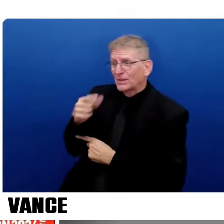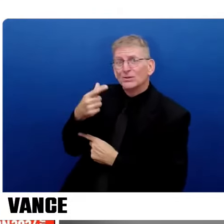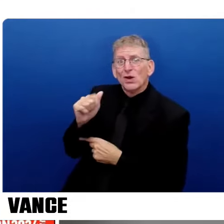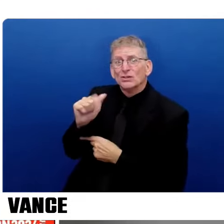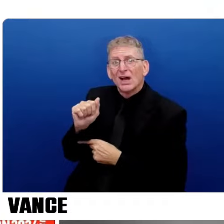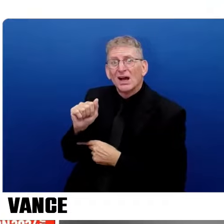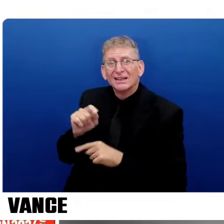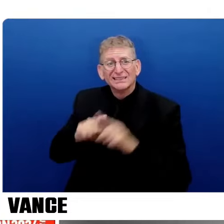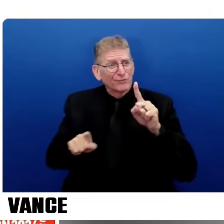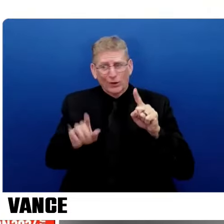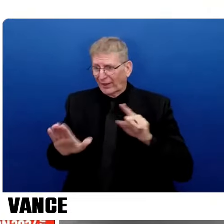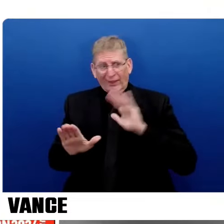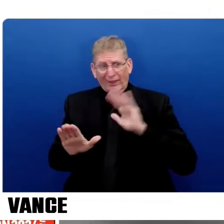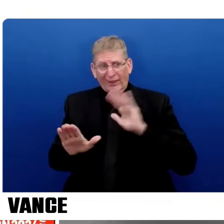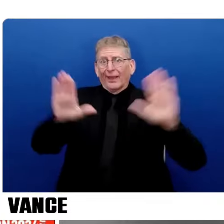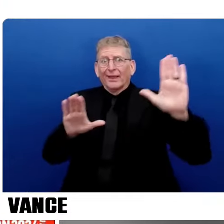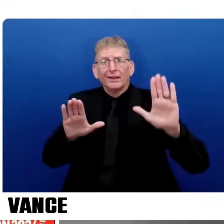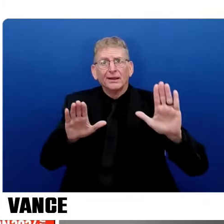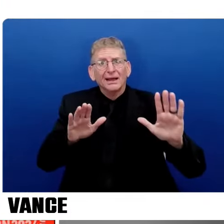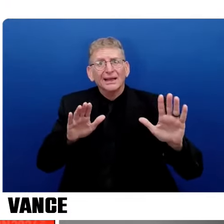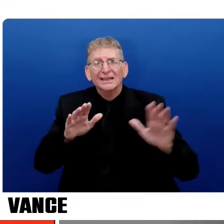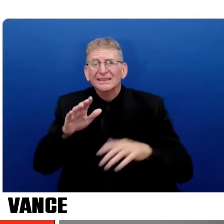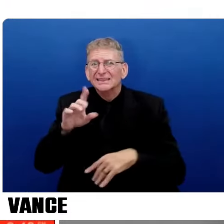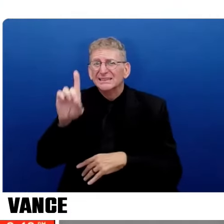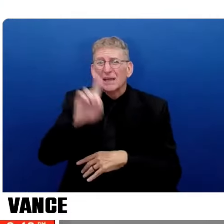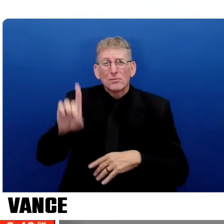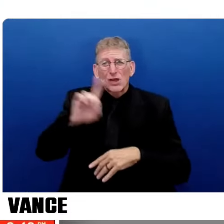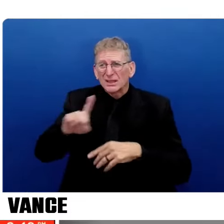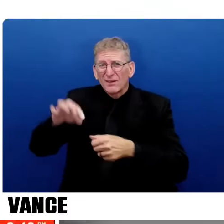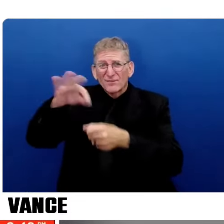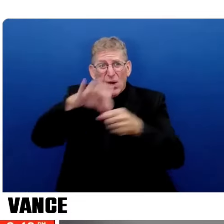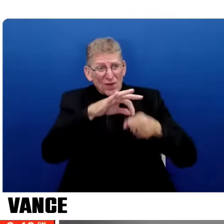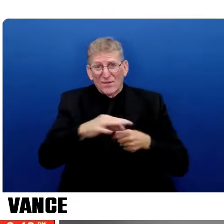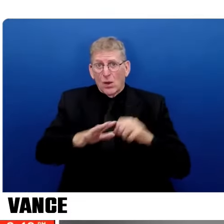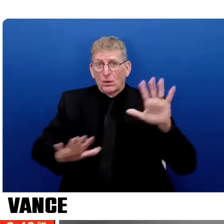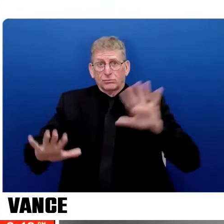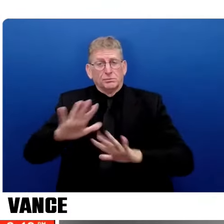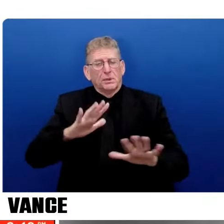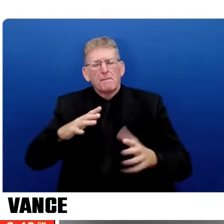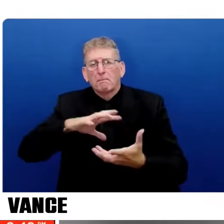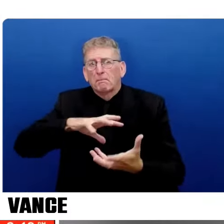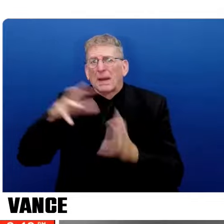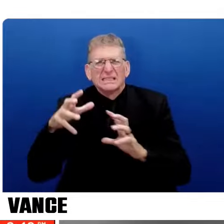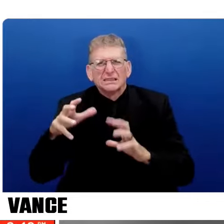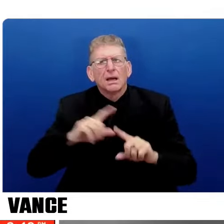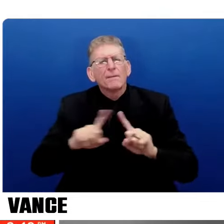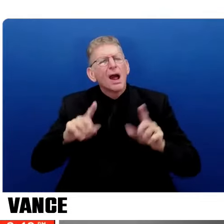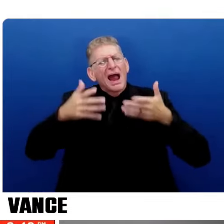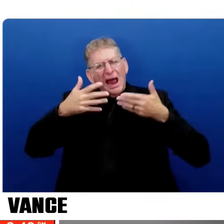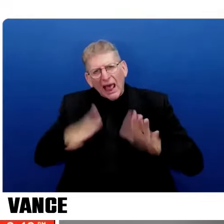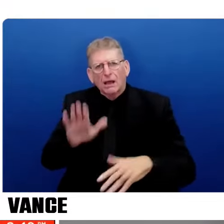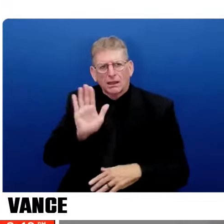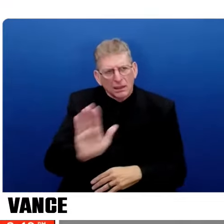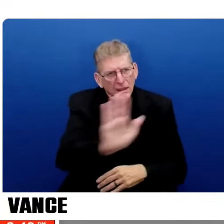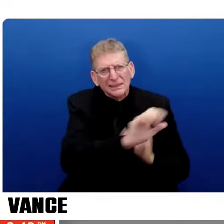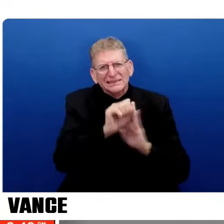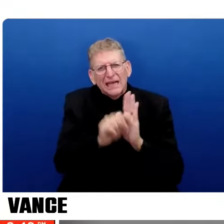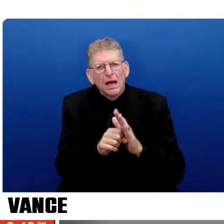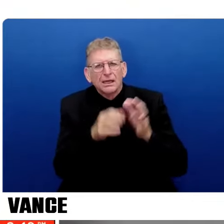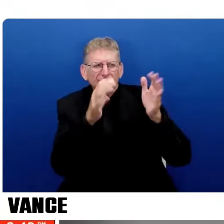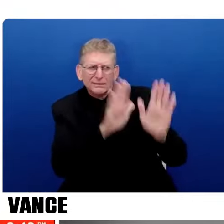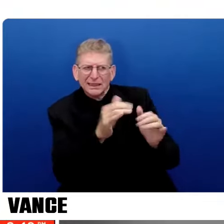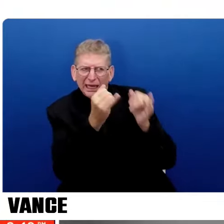democracy sometimes is to let voters make these decisions, let the individual states make their abortion policy. And I think